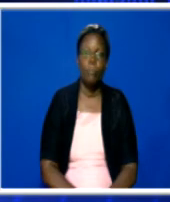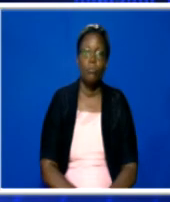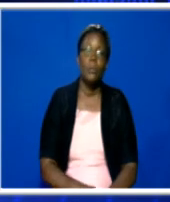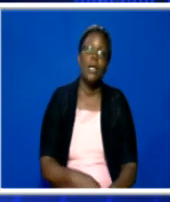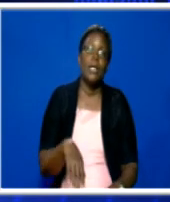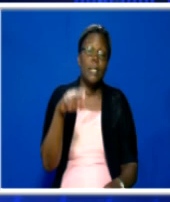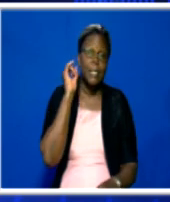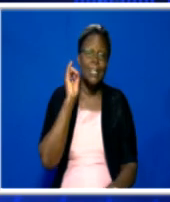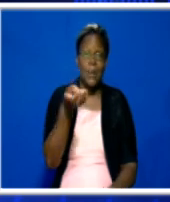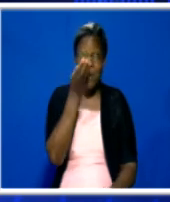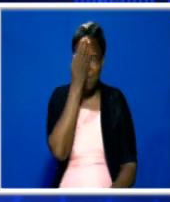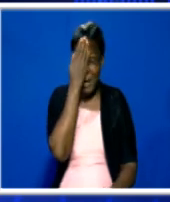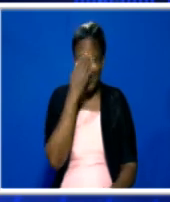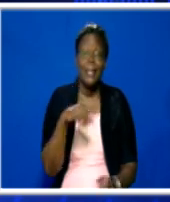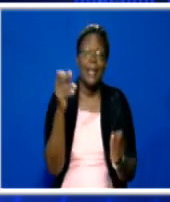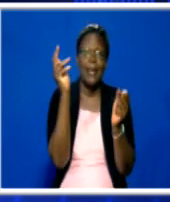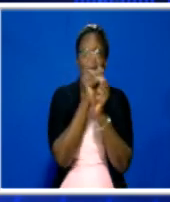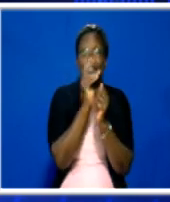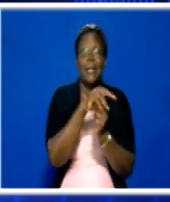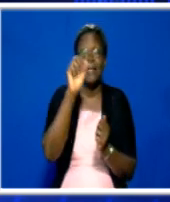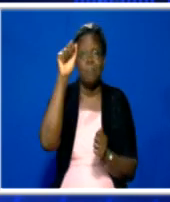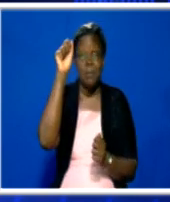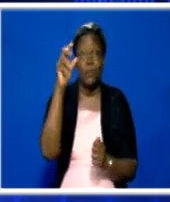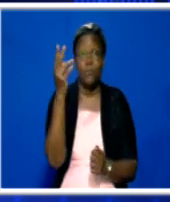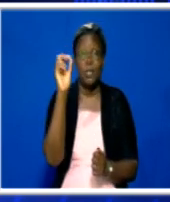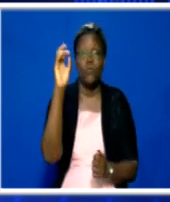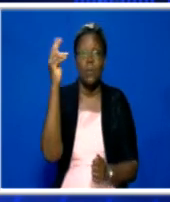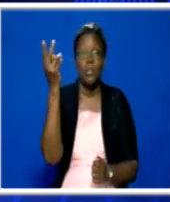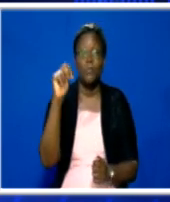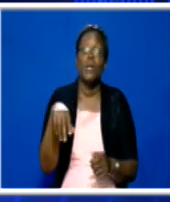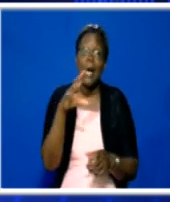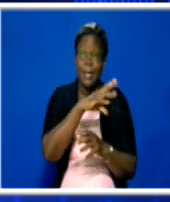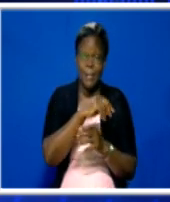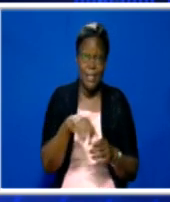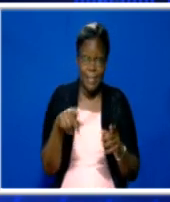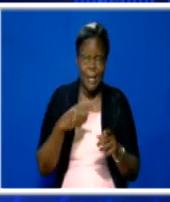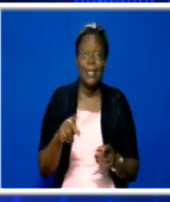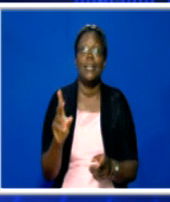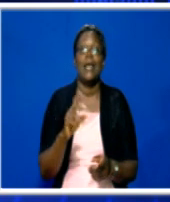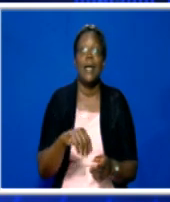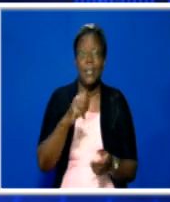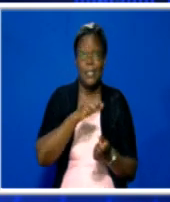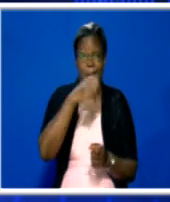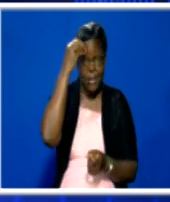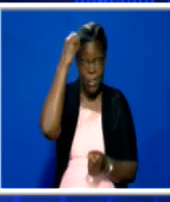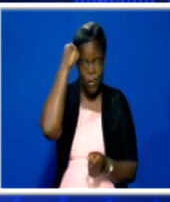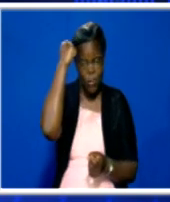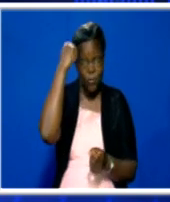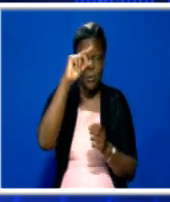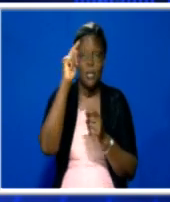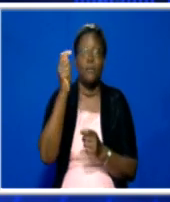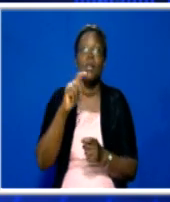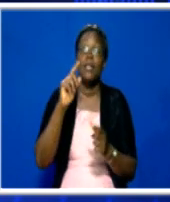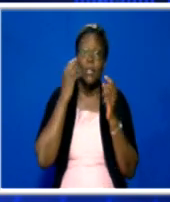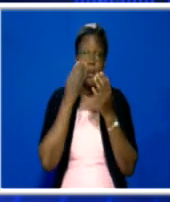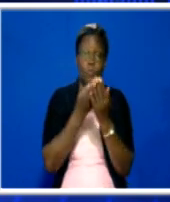It is a Monday, the 18th of May 2020, and this right here is EduTV. Thank you so much for starting not